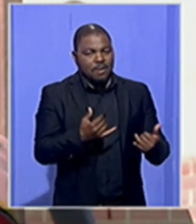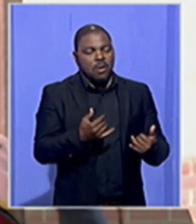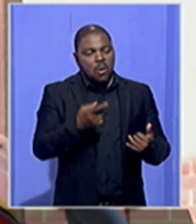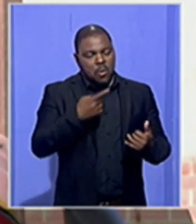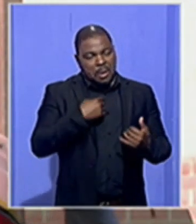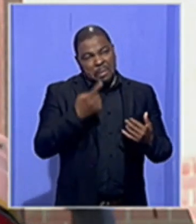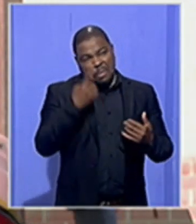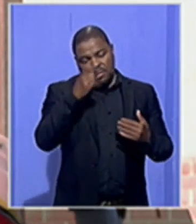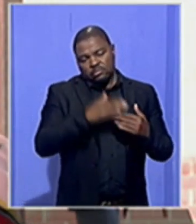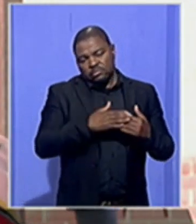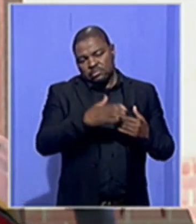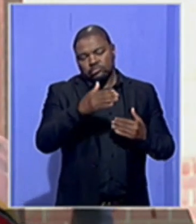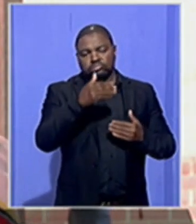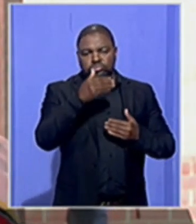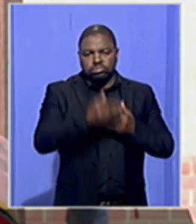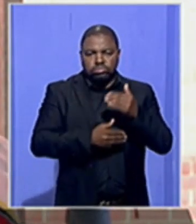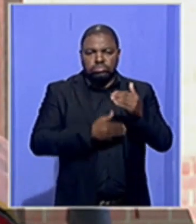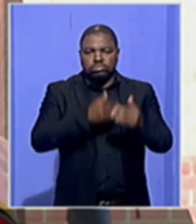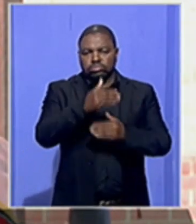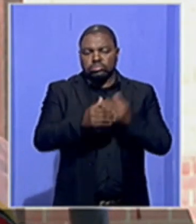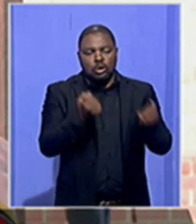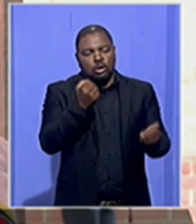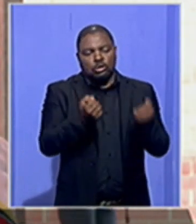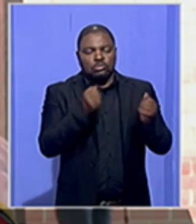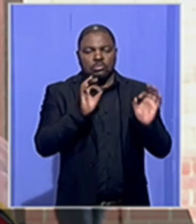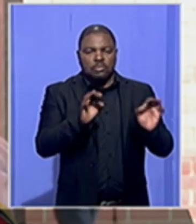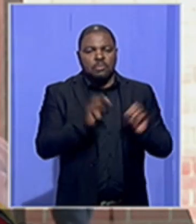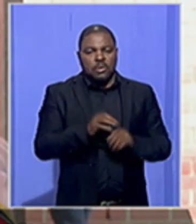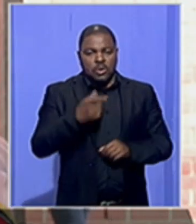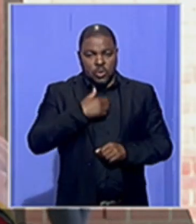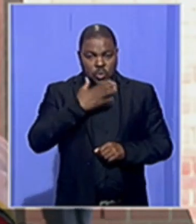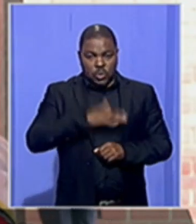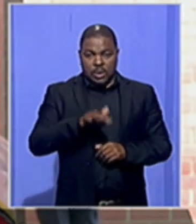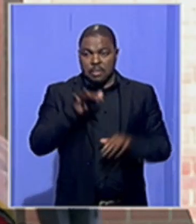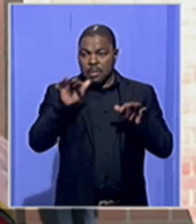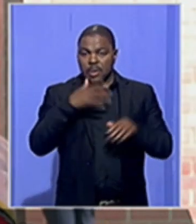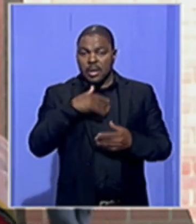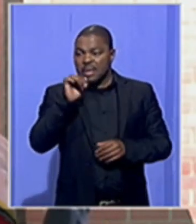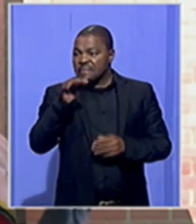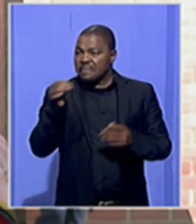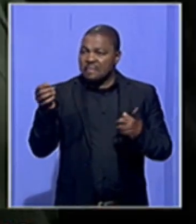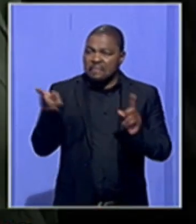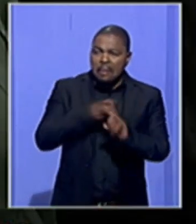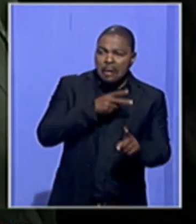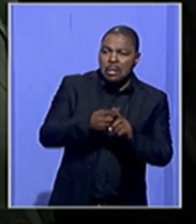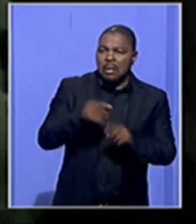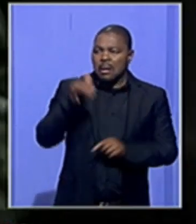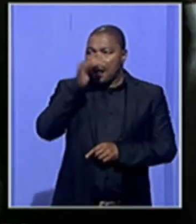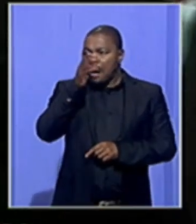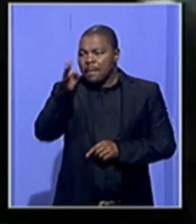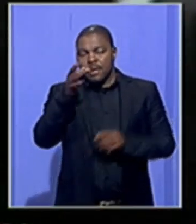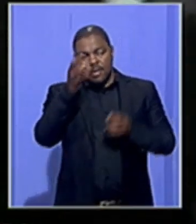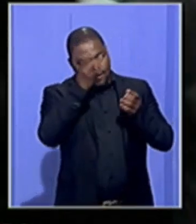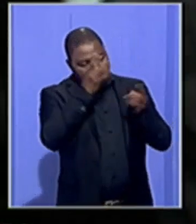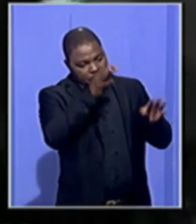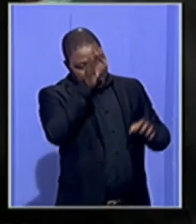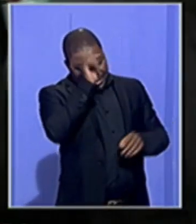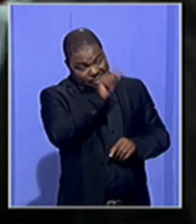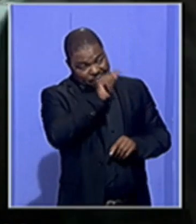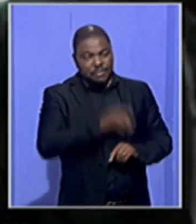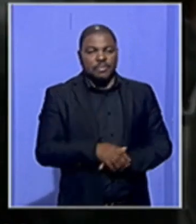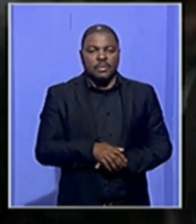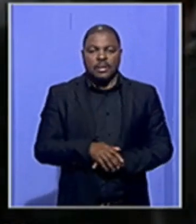beginning of a positive direction in this case. We want people to report any form of violence and criminality. Gape mapodisi